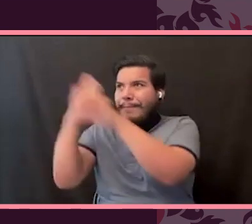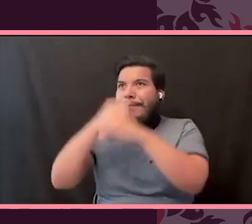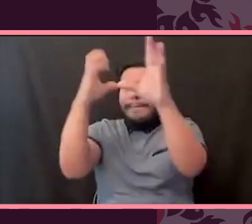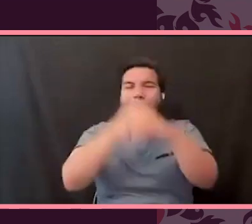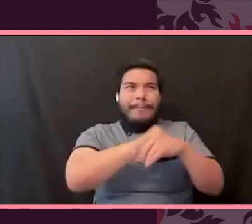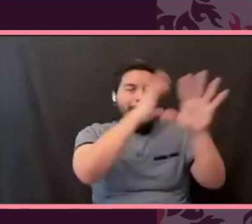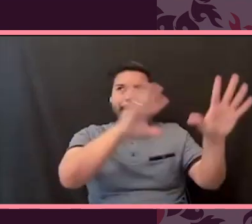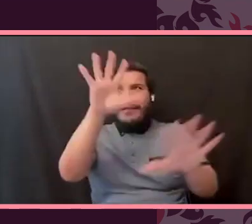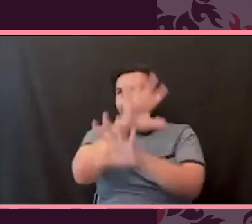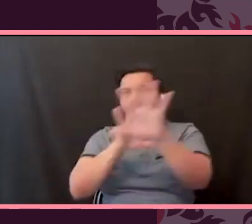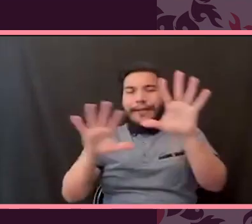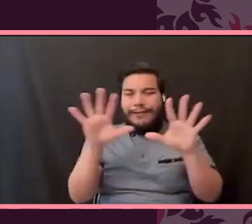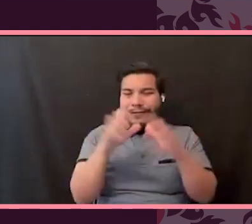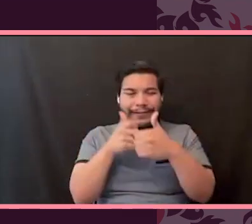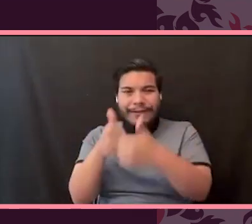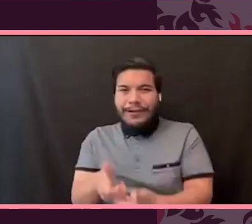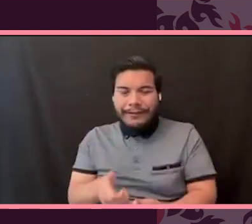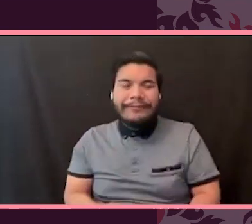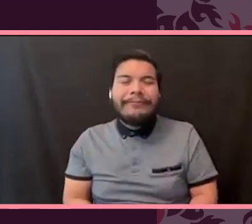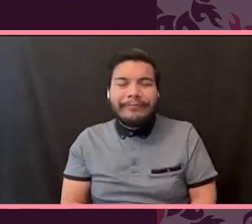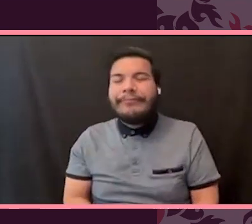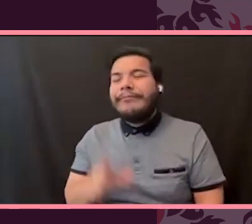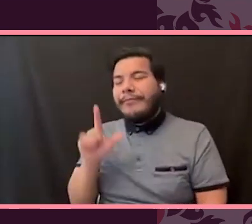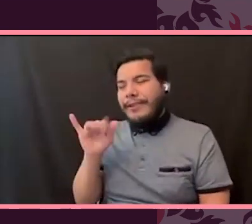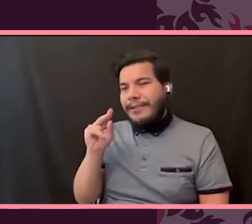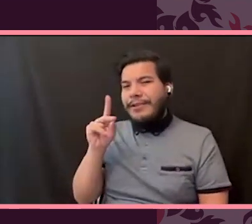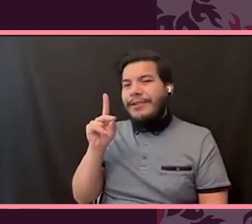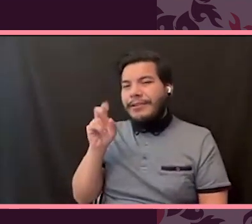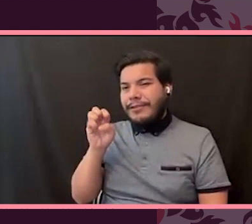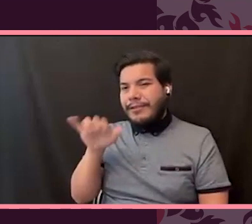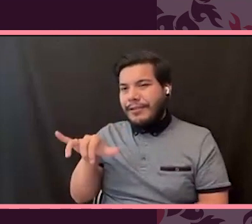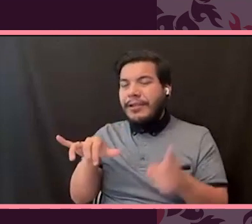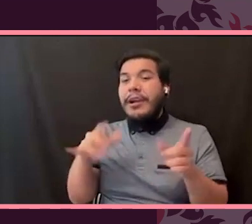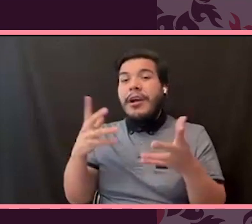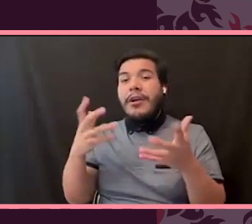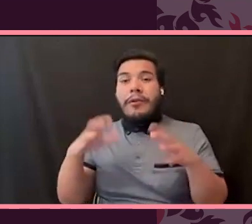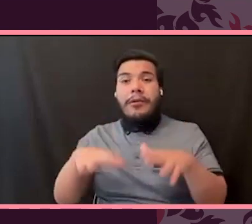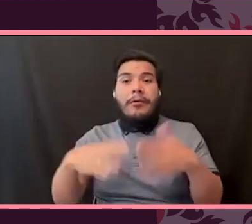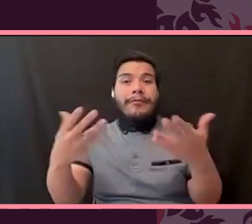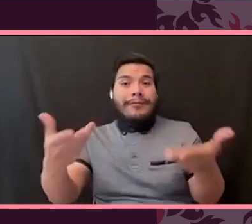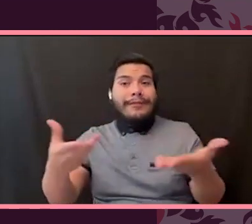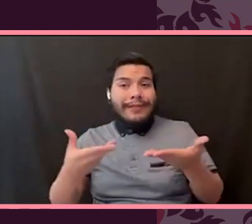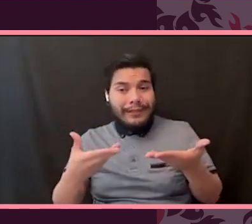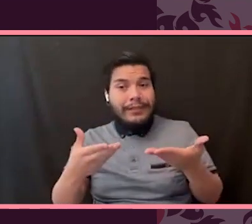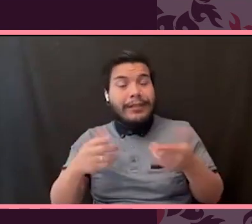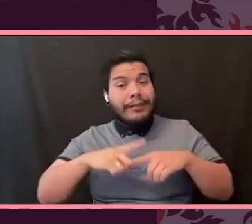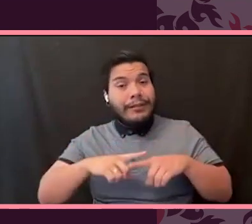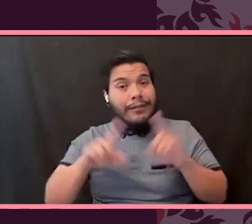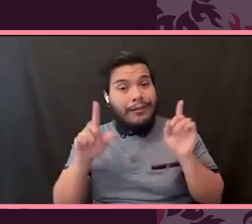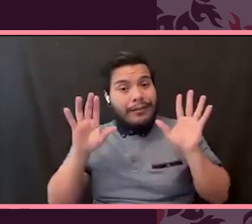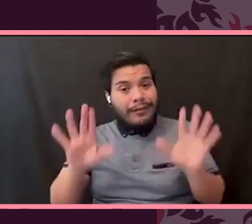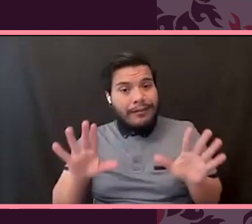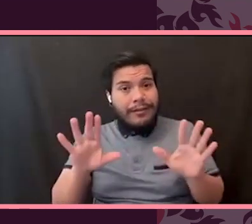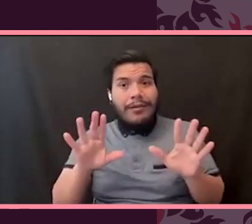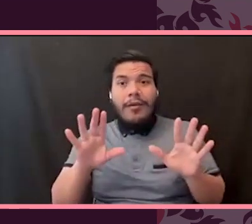just went with it. This is Lindsay. I would like to open the invitation that everybody on my